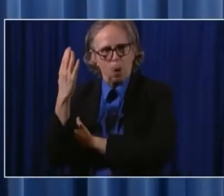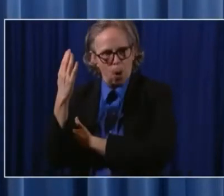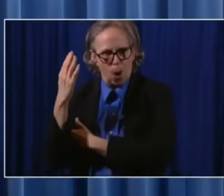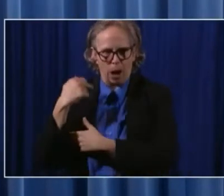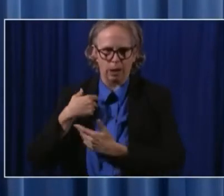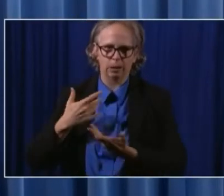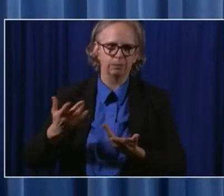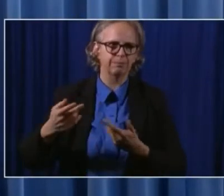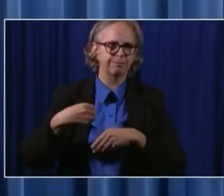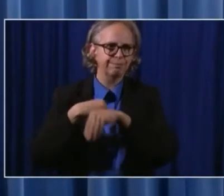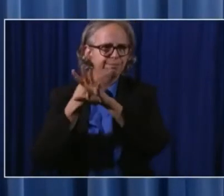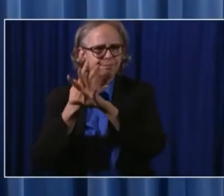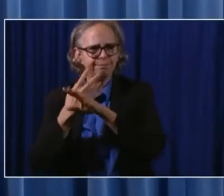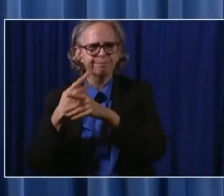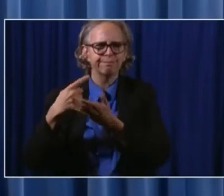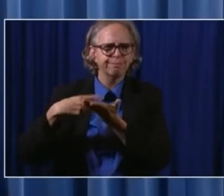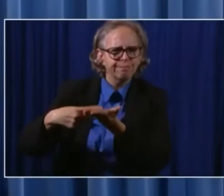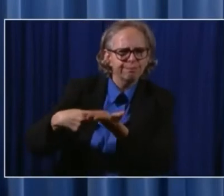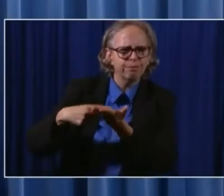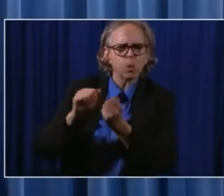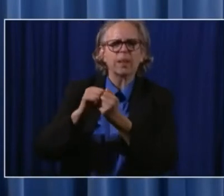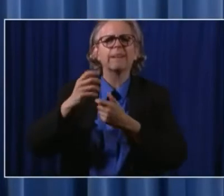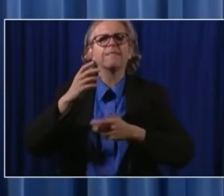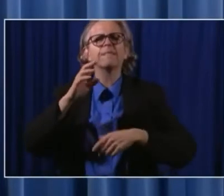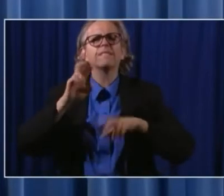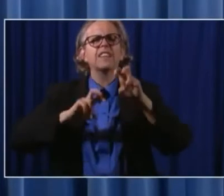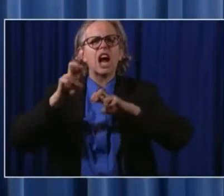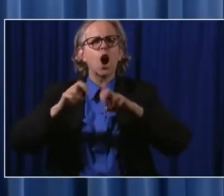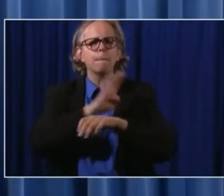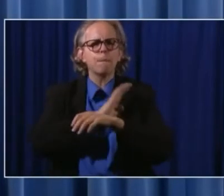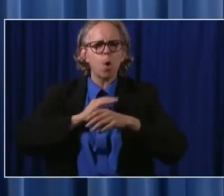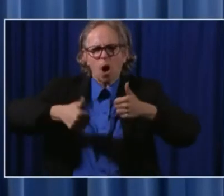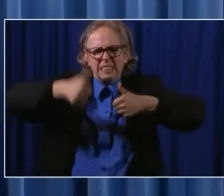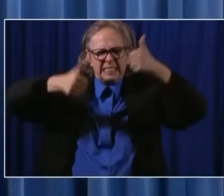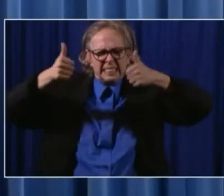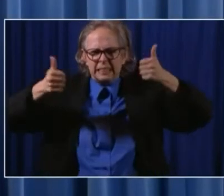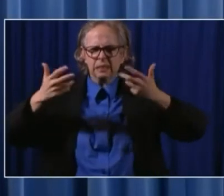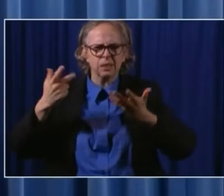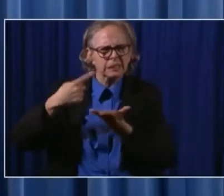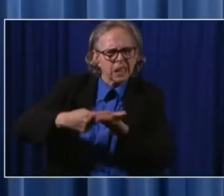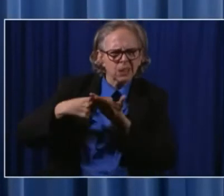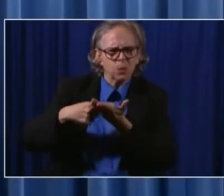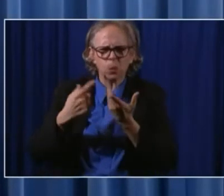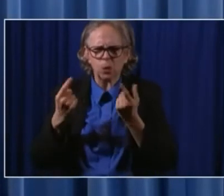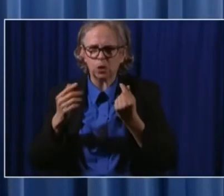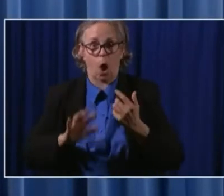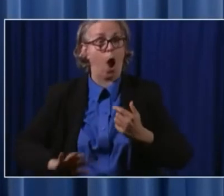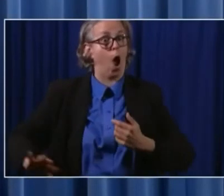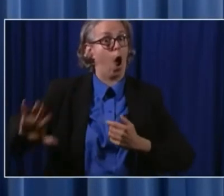the local fair boards, others associated with the fairs. And let me talk a moment about